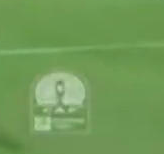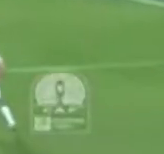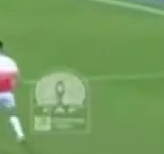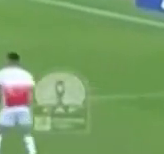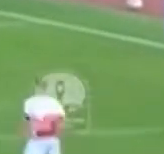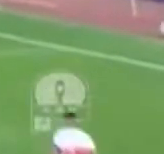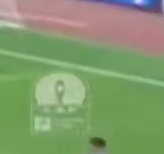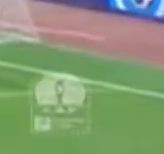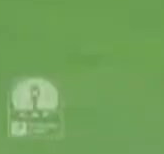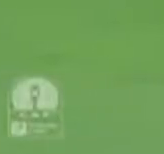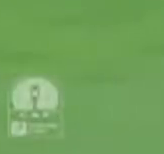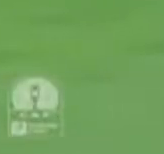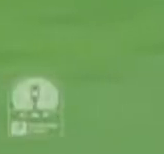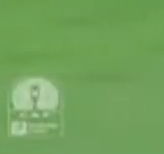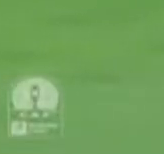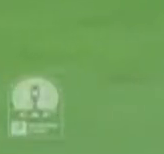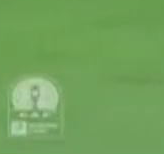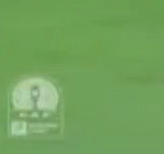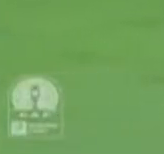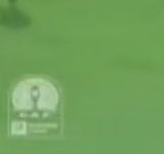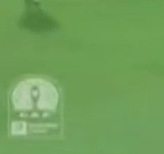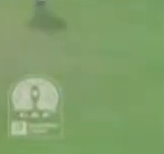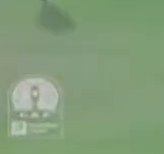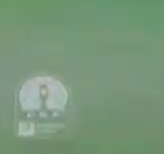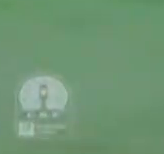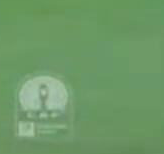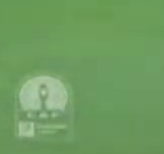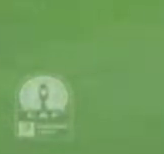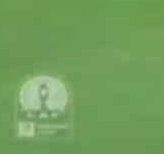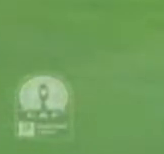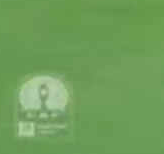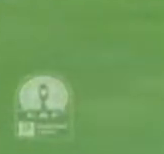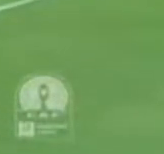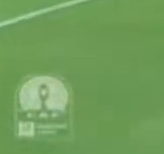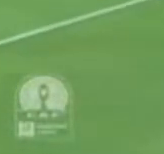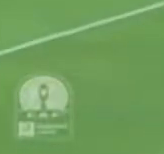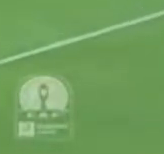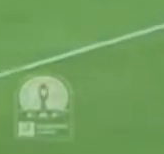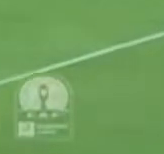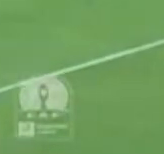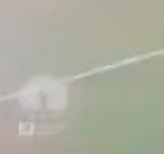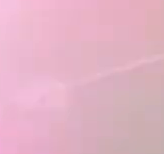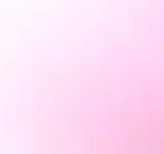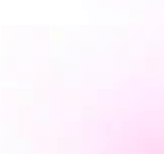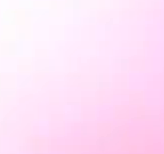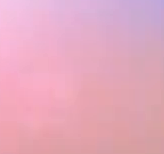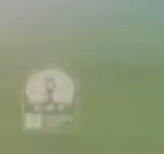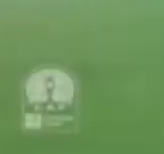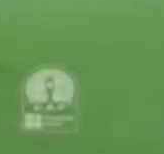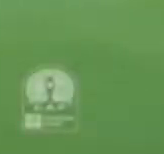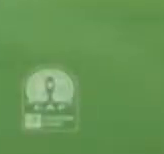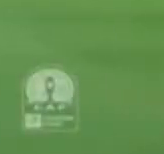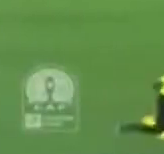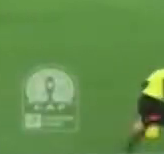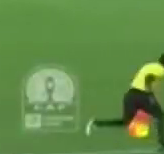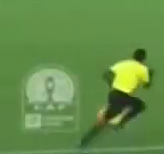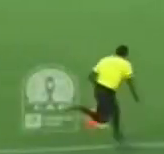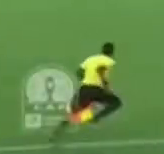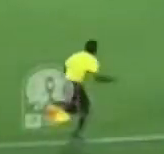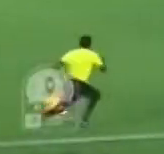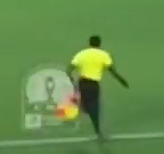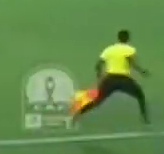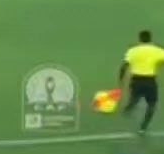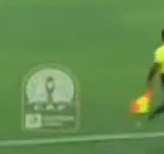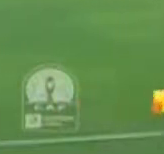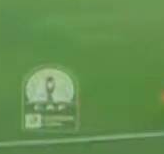Wydad Casablanca by 2-0 in the first leg semi-final encounter played last Saturday in Morocco. You've got to be careful. Oh, it's an